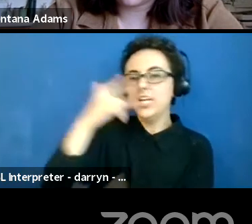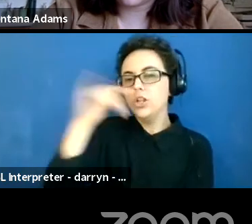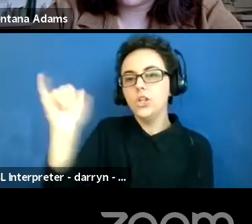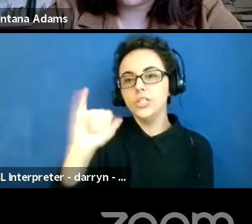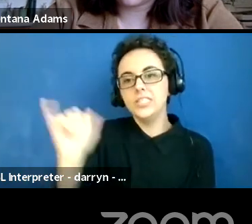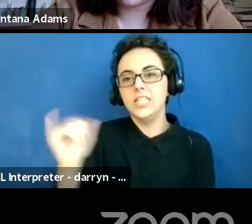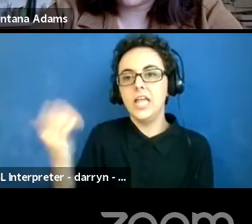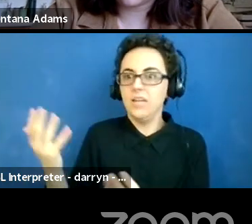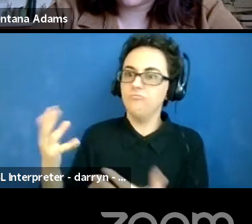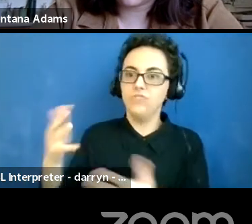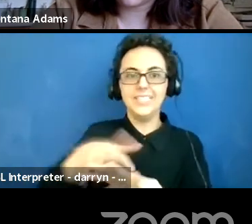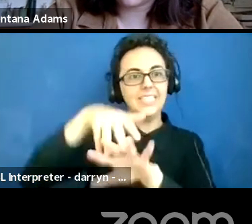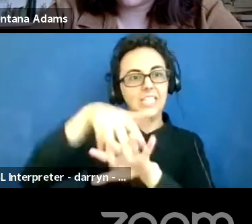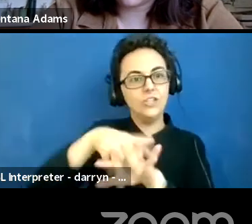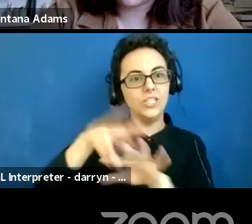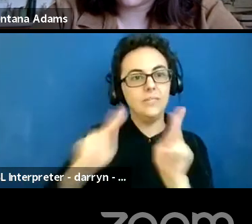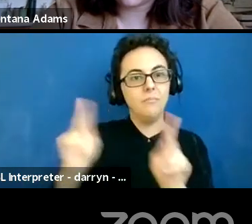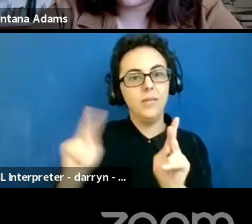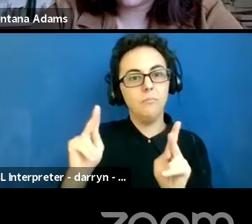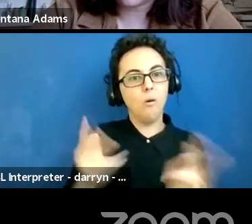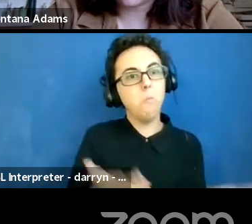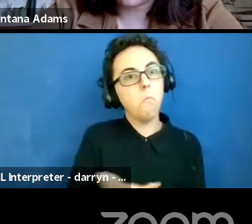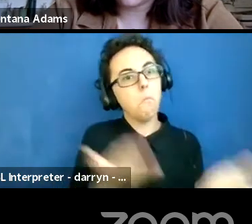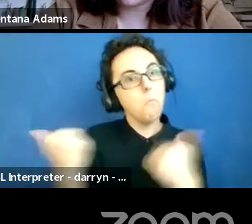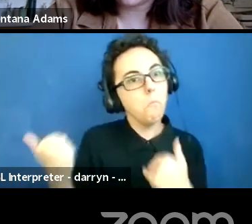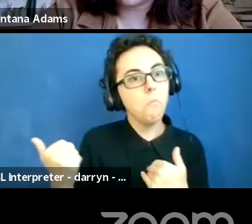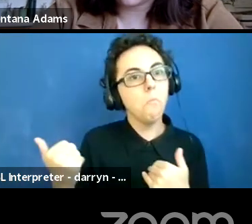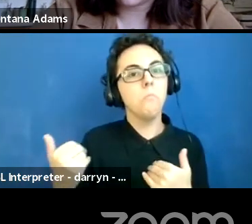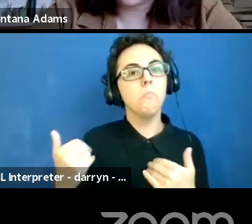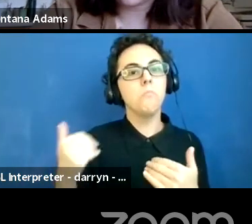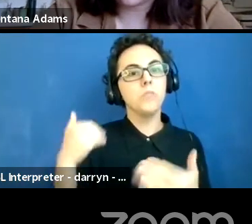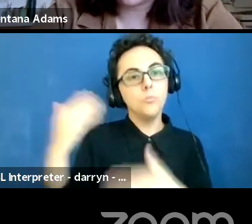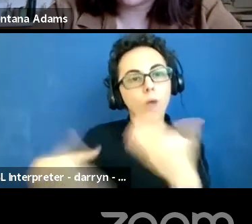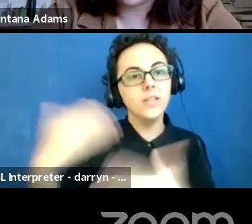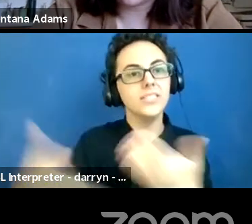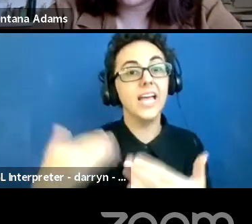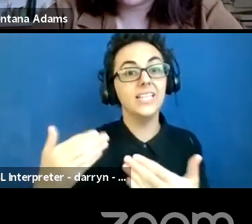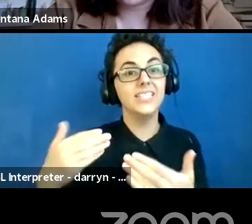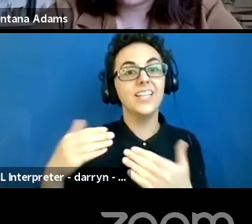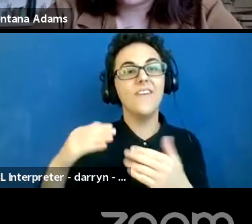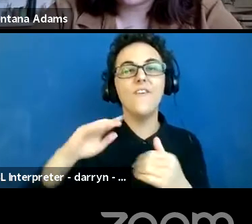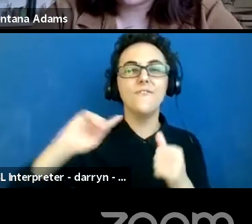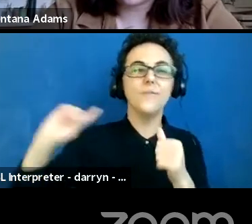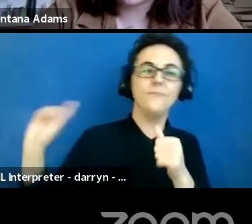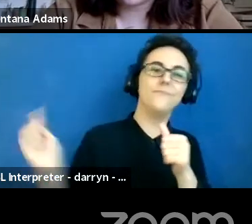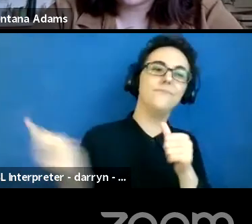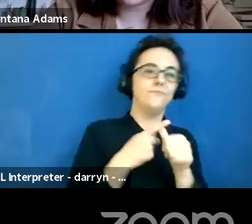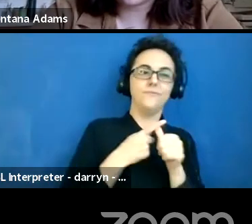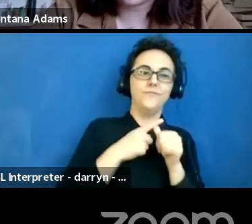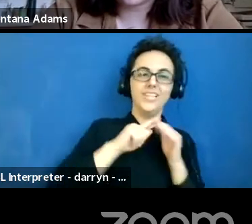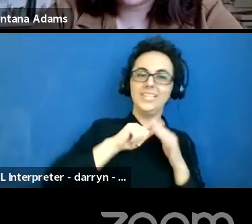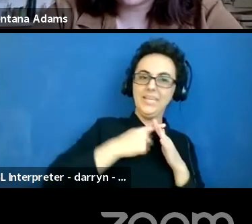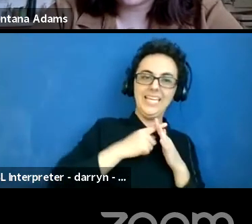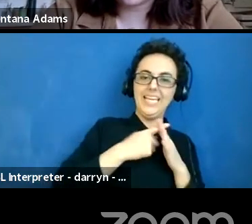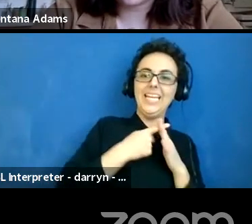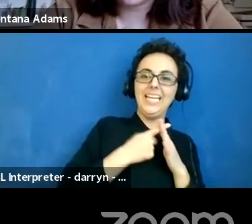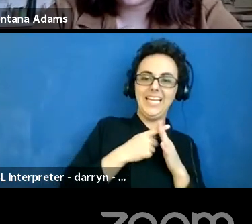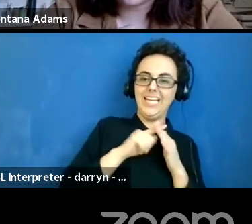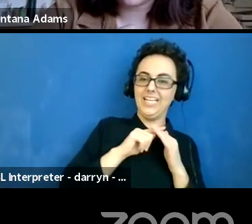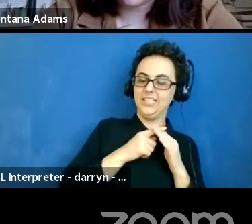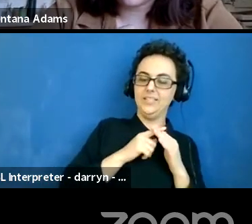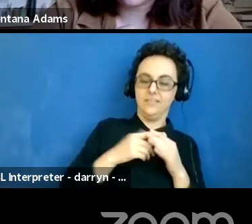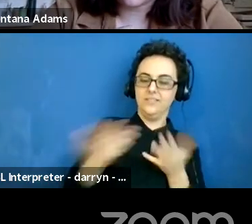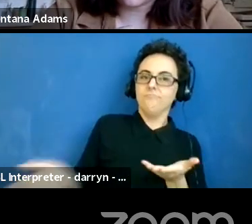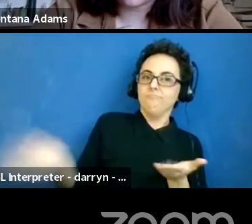be involved in the process from day one, from planning to building out a